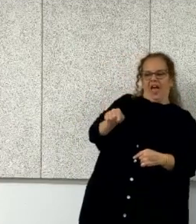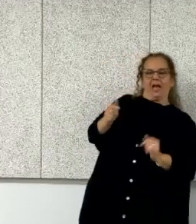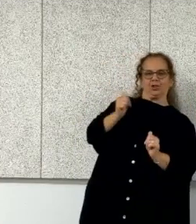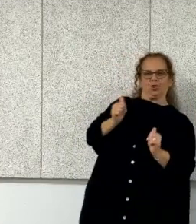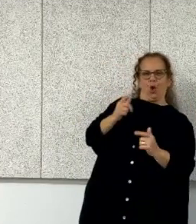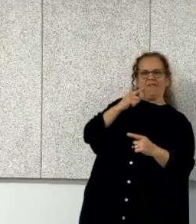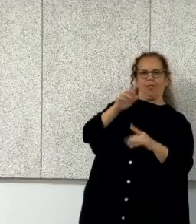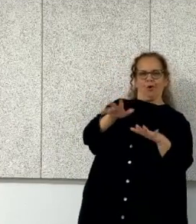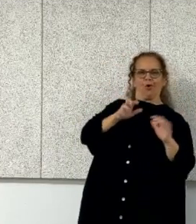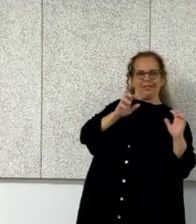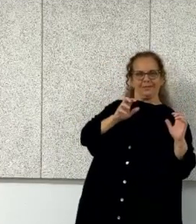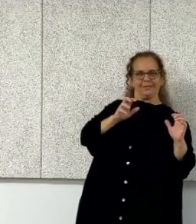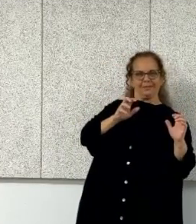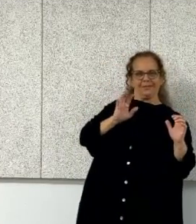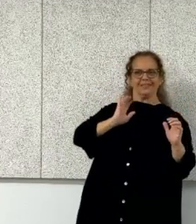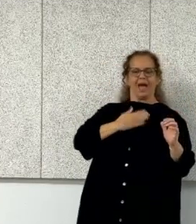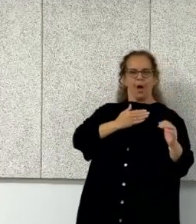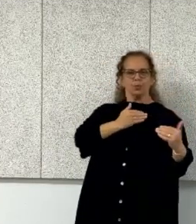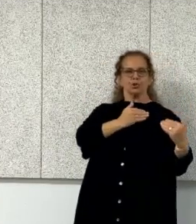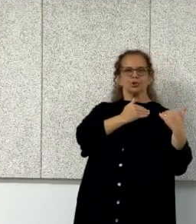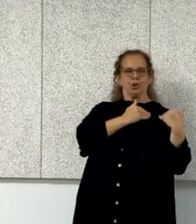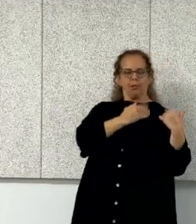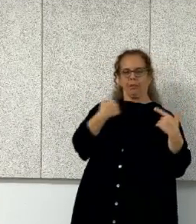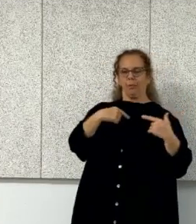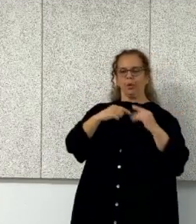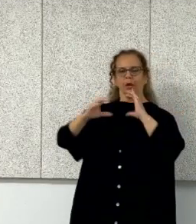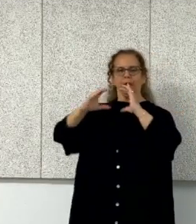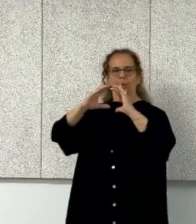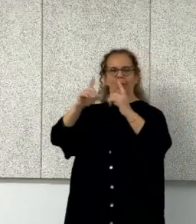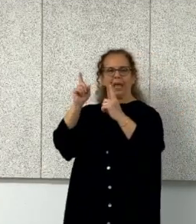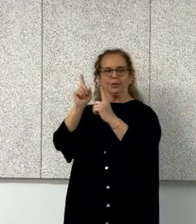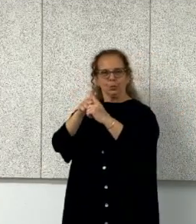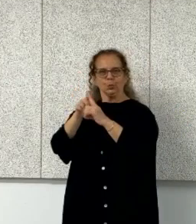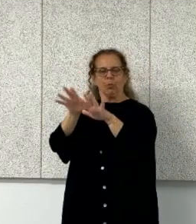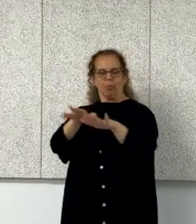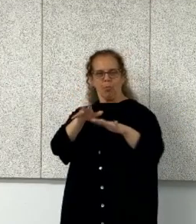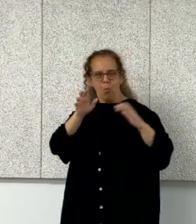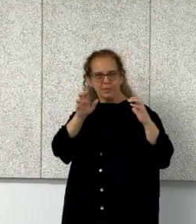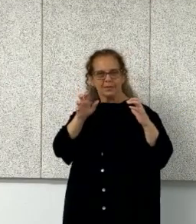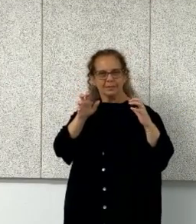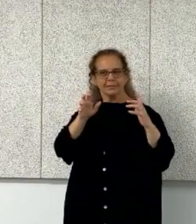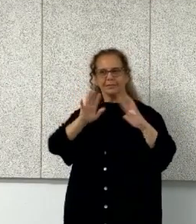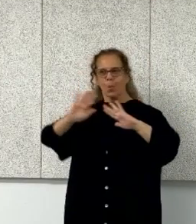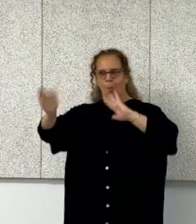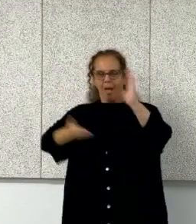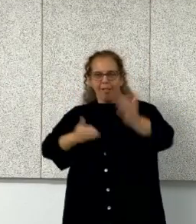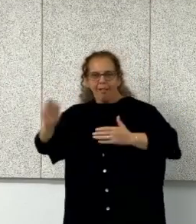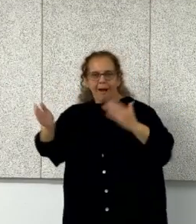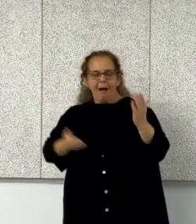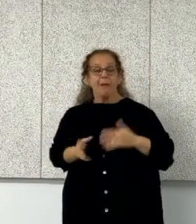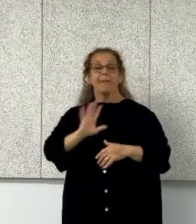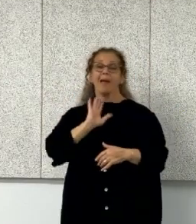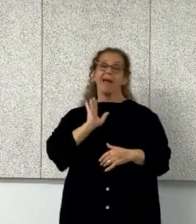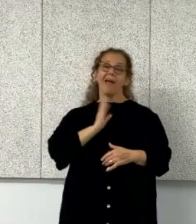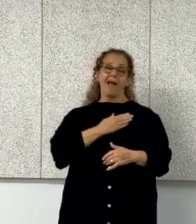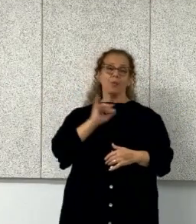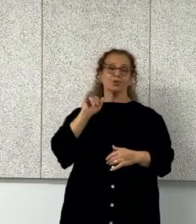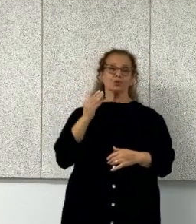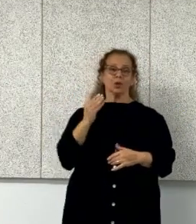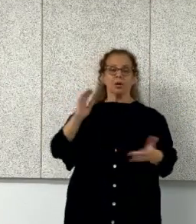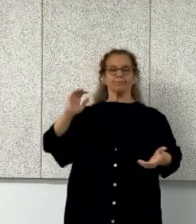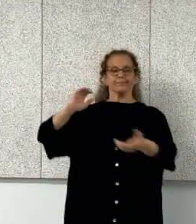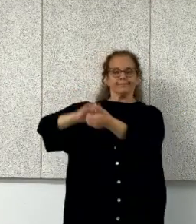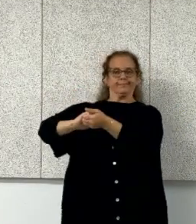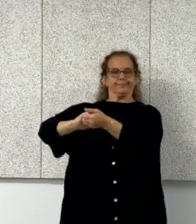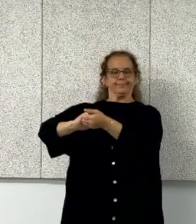our job to make sure that we're communicating to our audiences and welcoming folks into our space. It's also our job, in partnership with the rest of the team